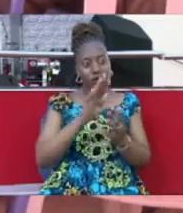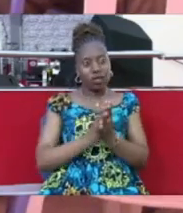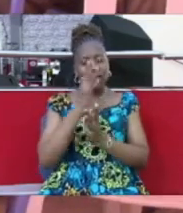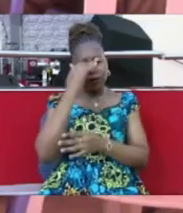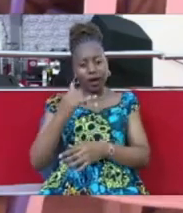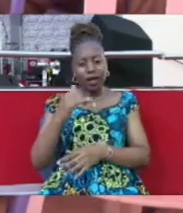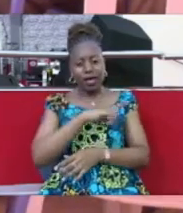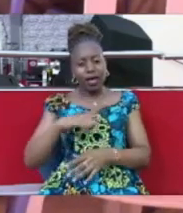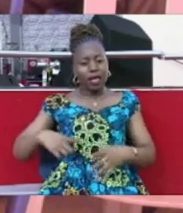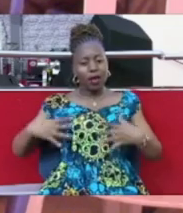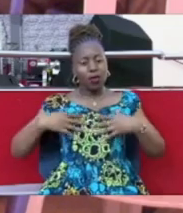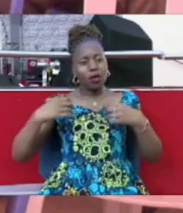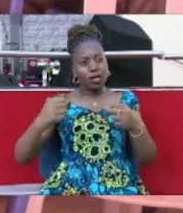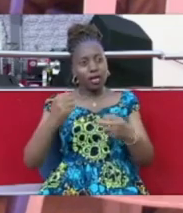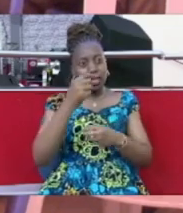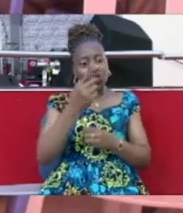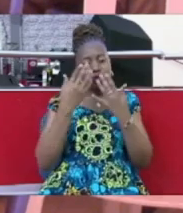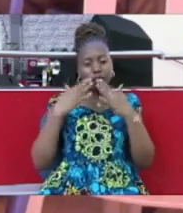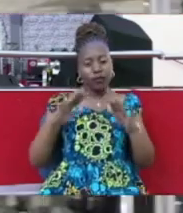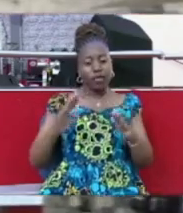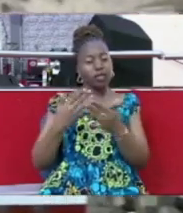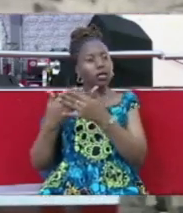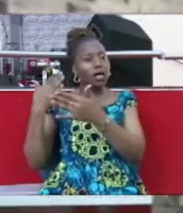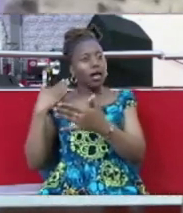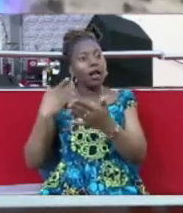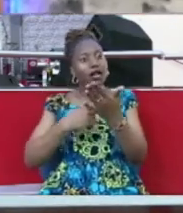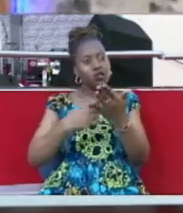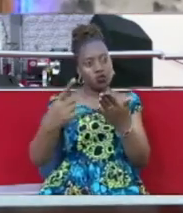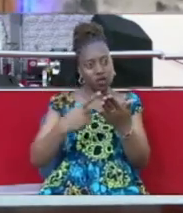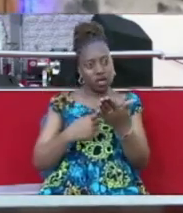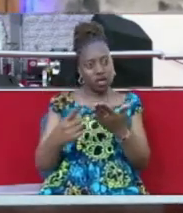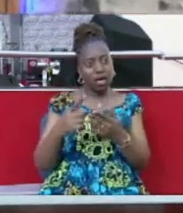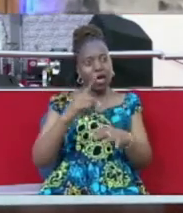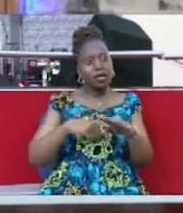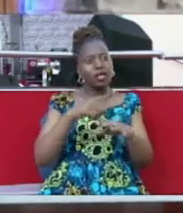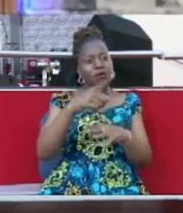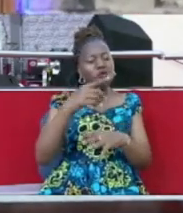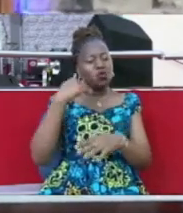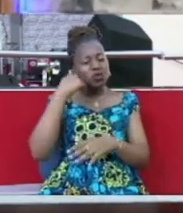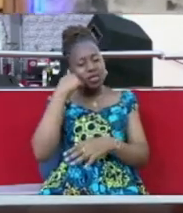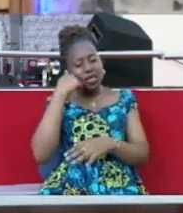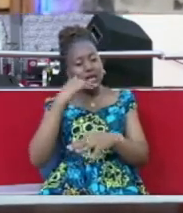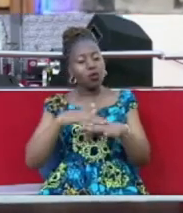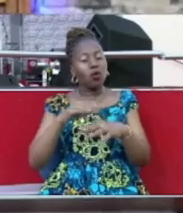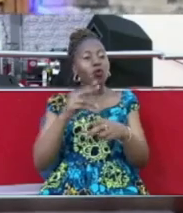Lord healed you that last week. Because when you were unwell, you called upon his name, he healed